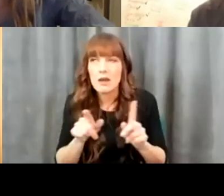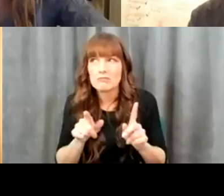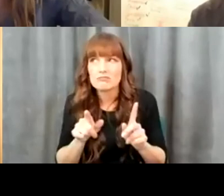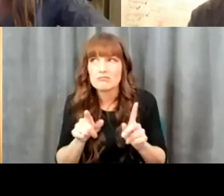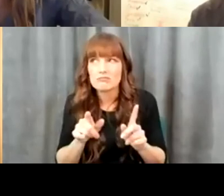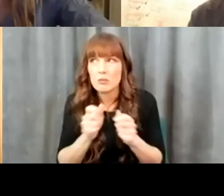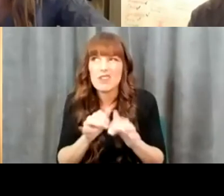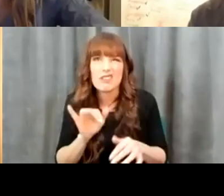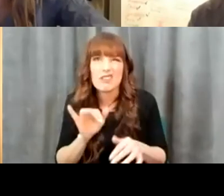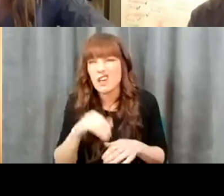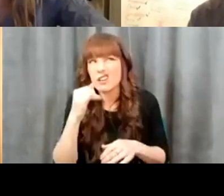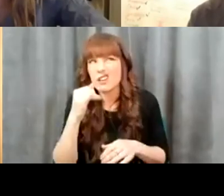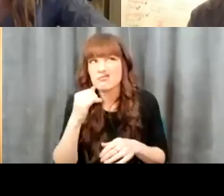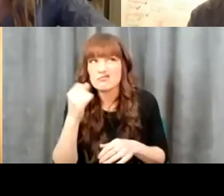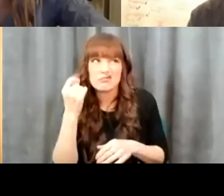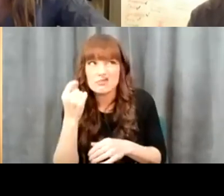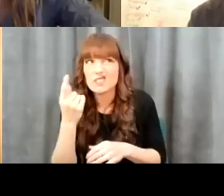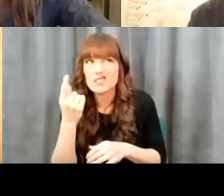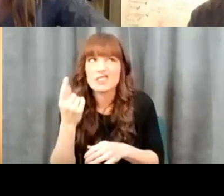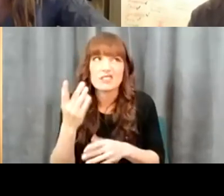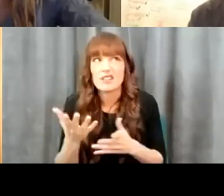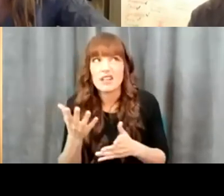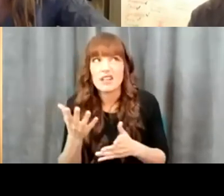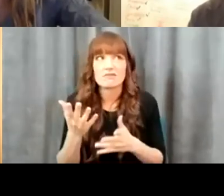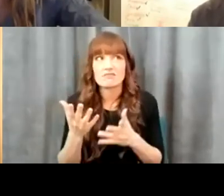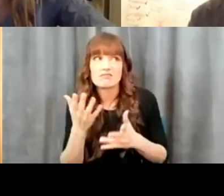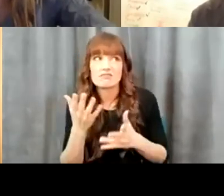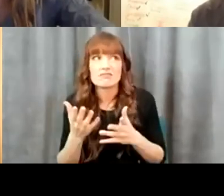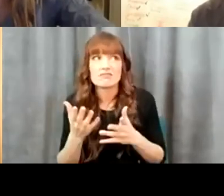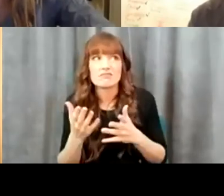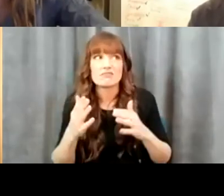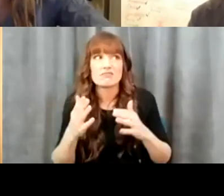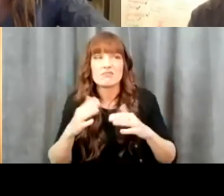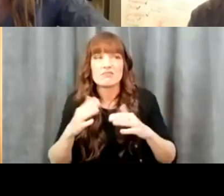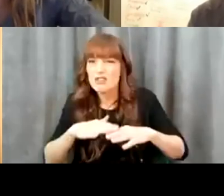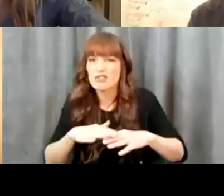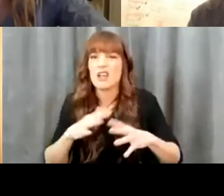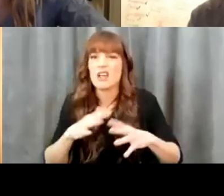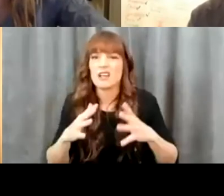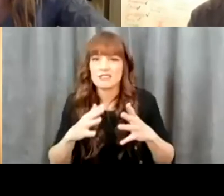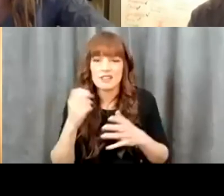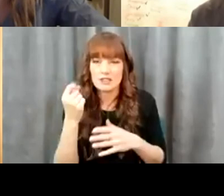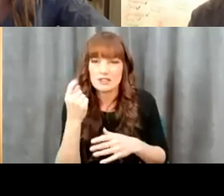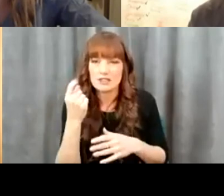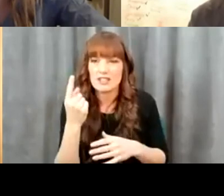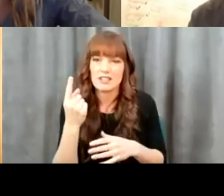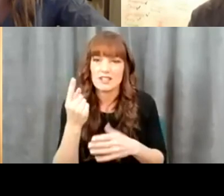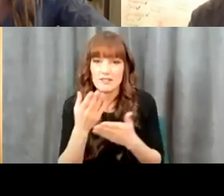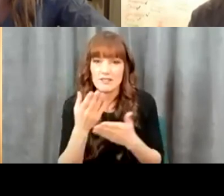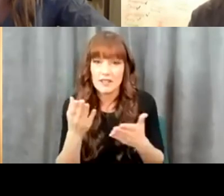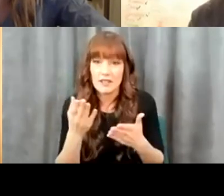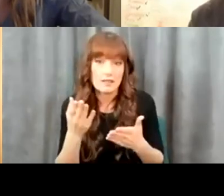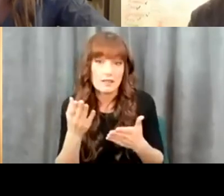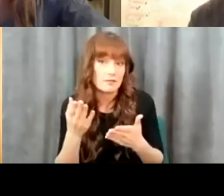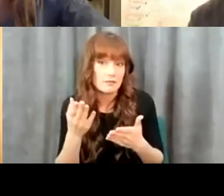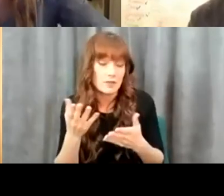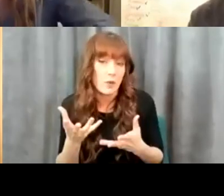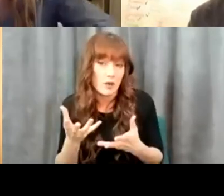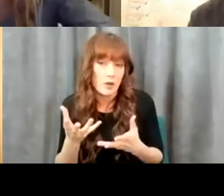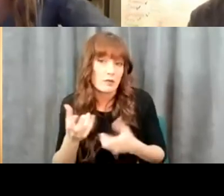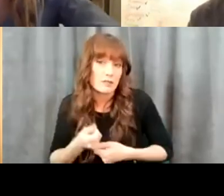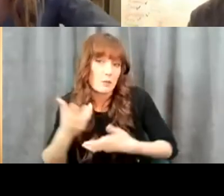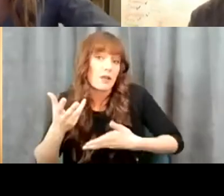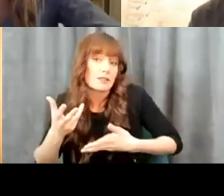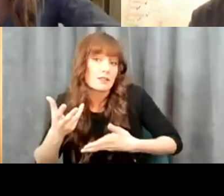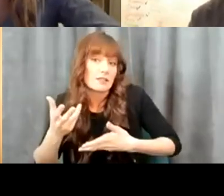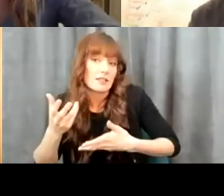that understanding, without that, like, you know, underlying, you know, understanding of the thing that you're trying to express, it's